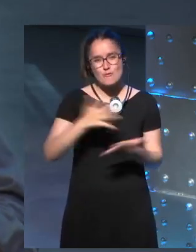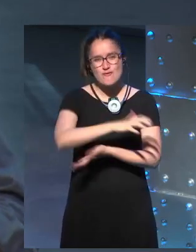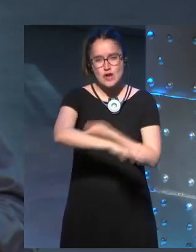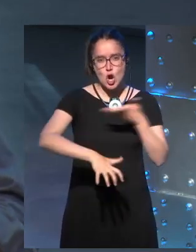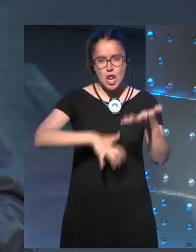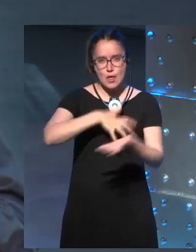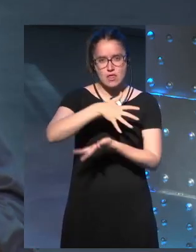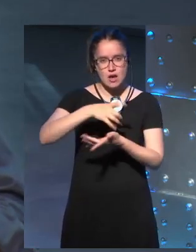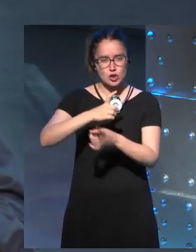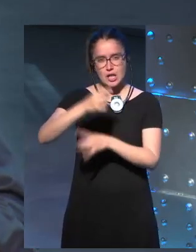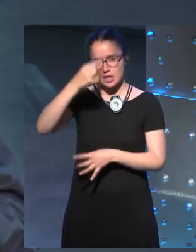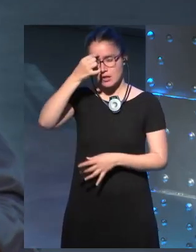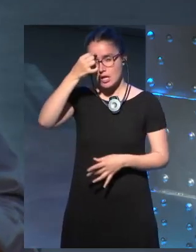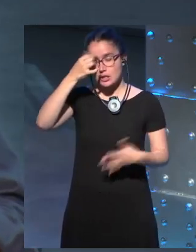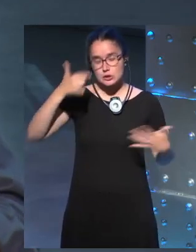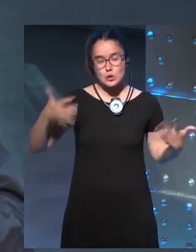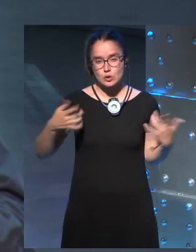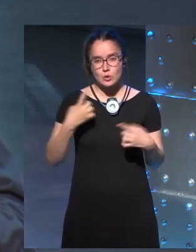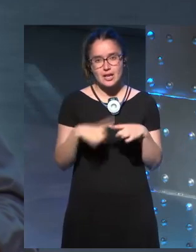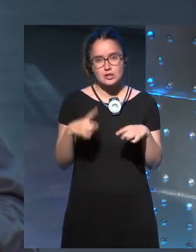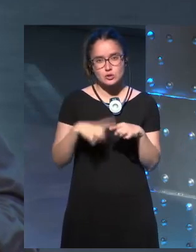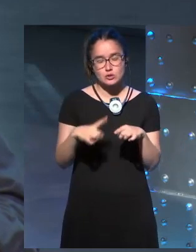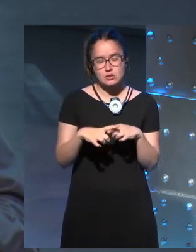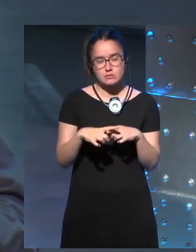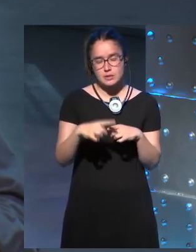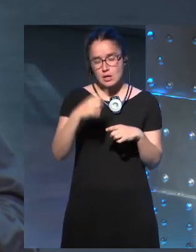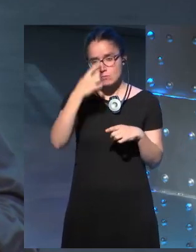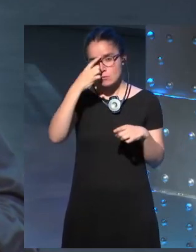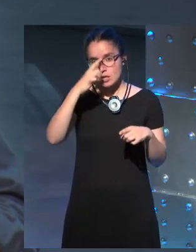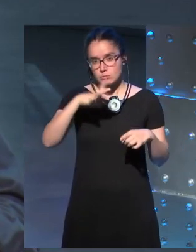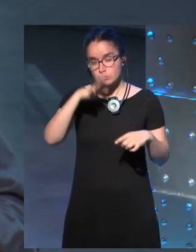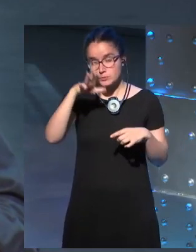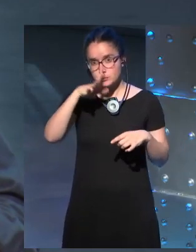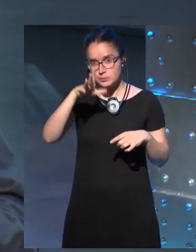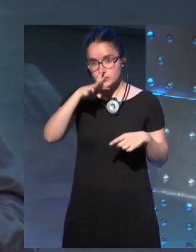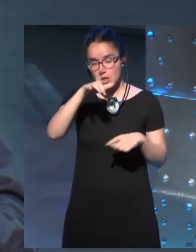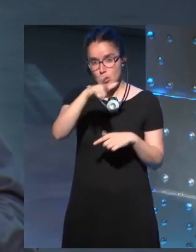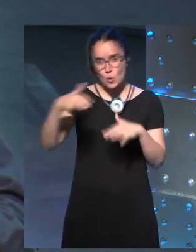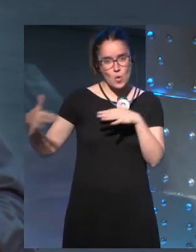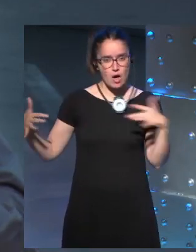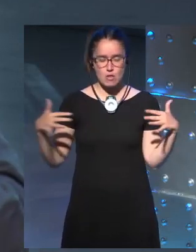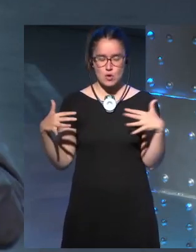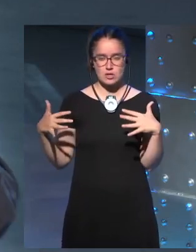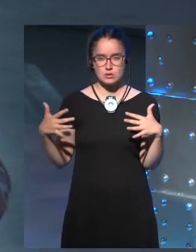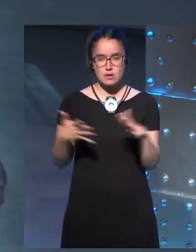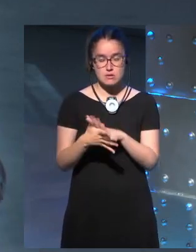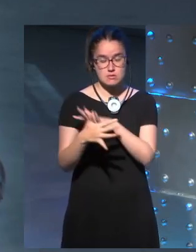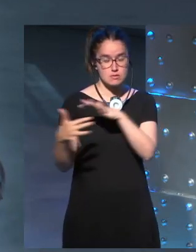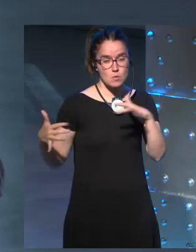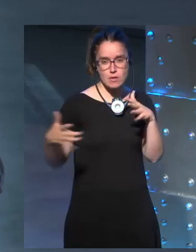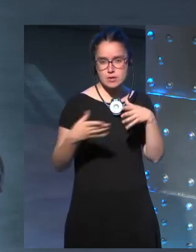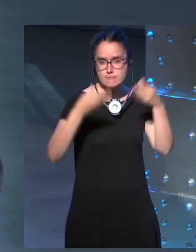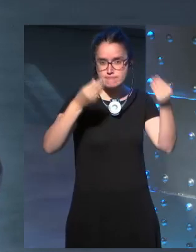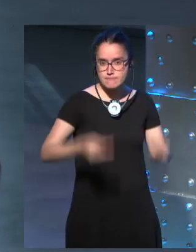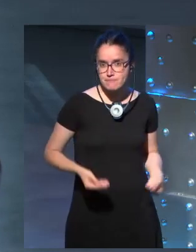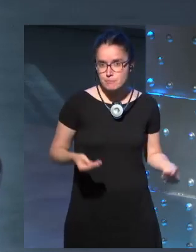of the perplexing thing about players, some great players, is they're great players, but this is always